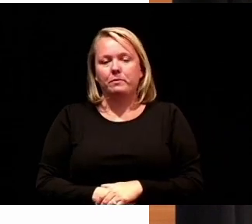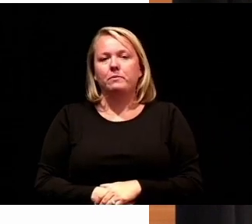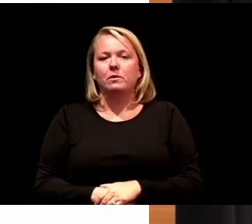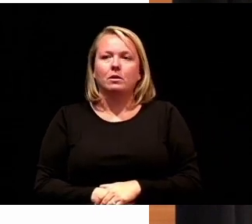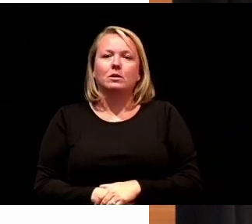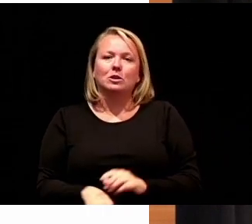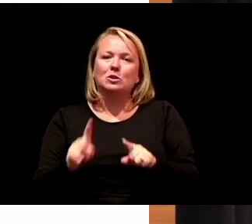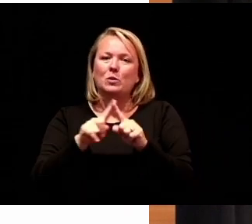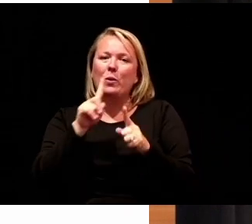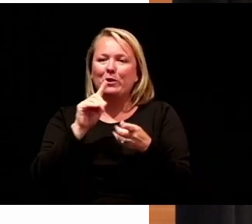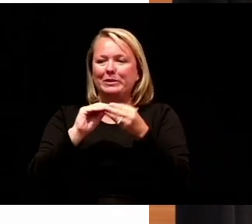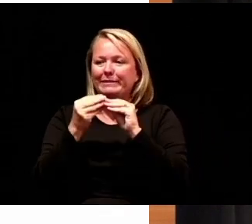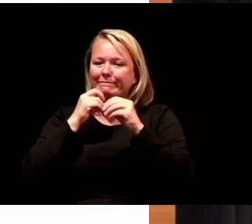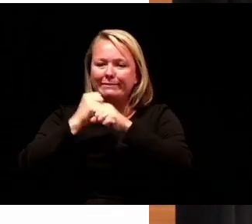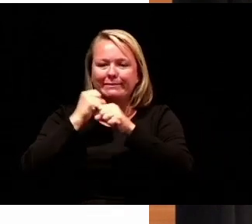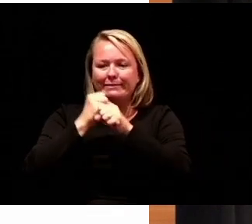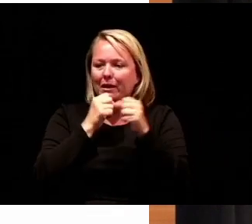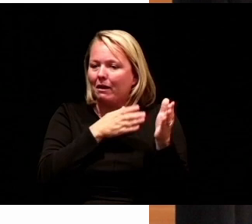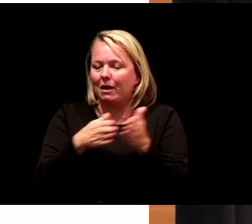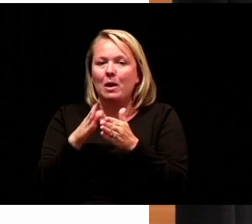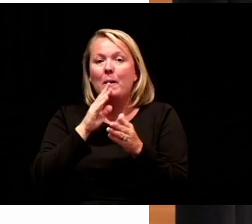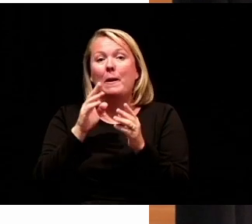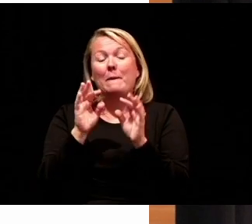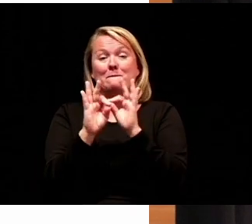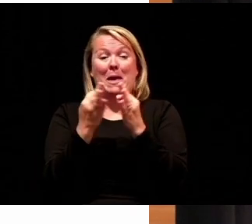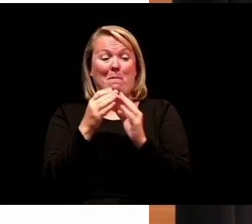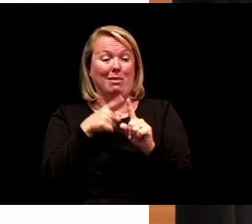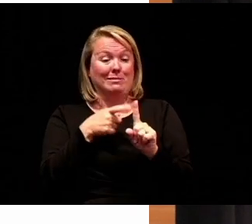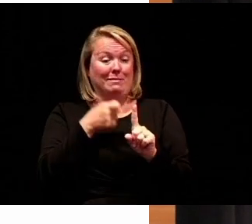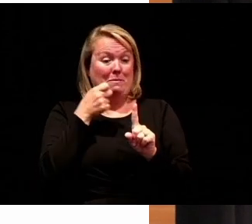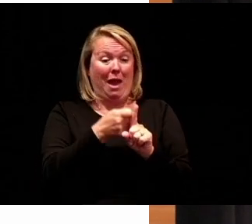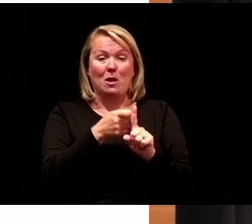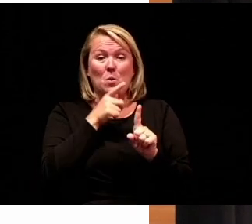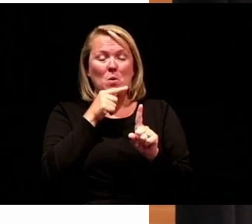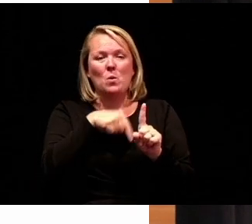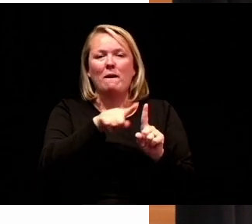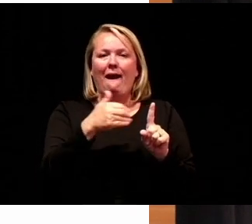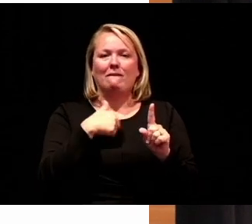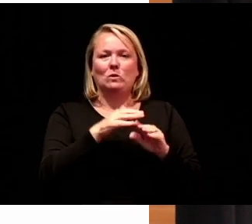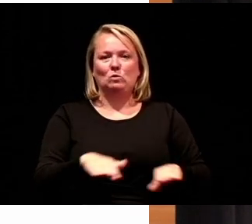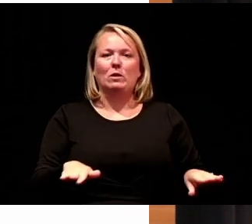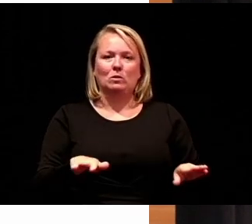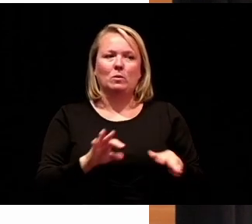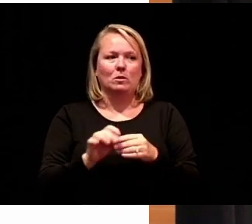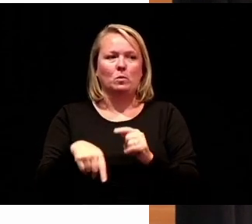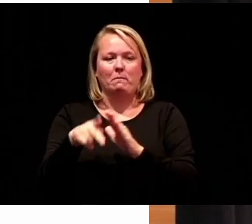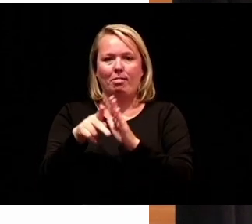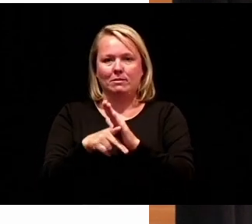for six-person households without children as a percentage of families without children, in Kent County